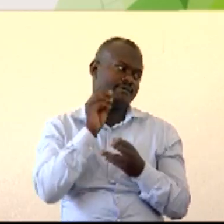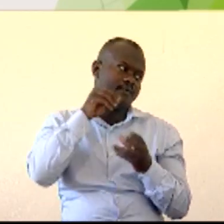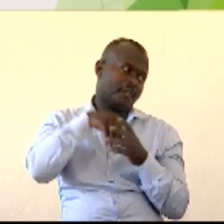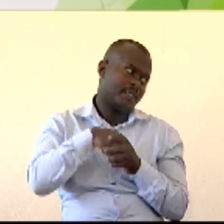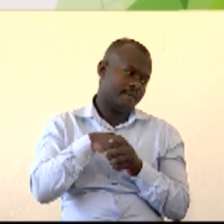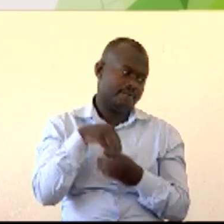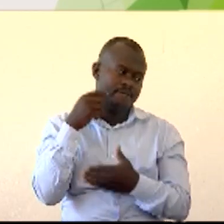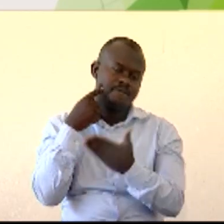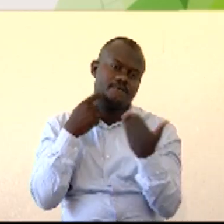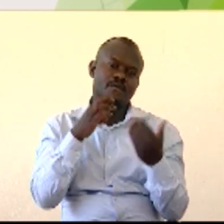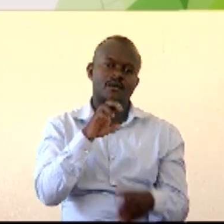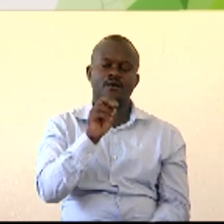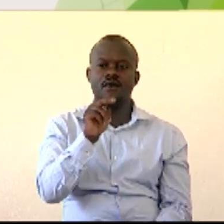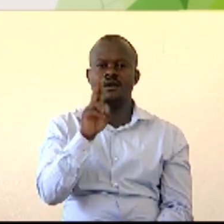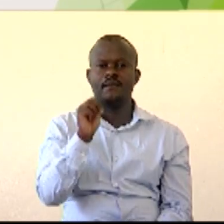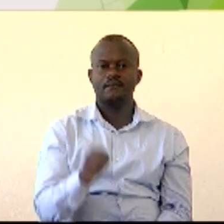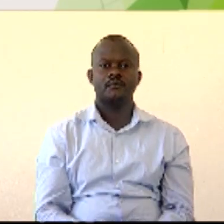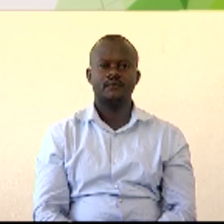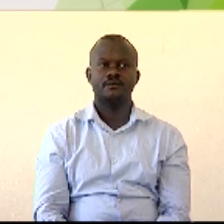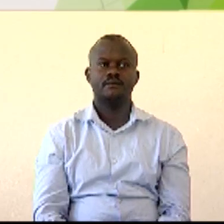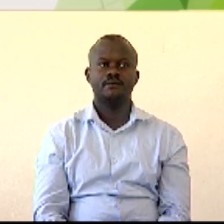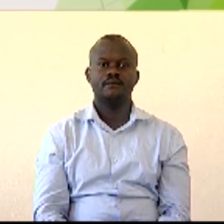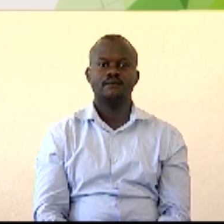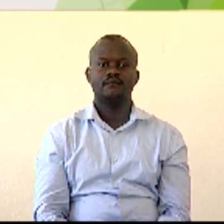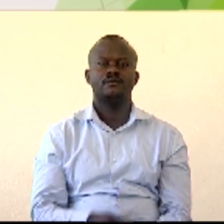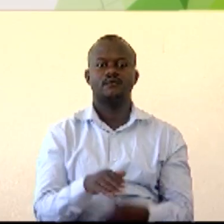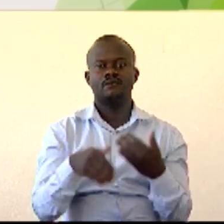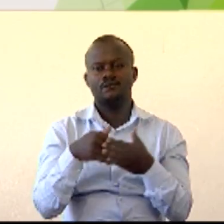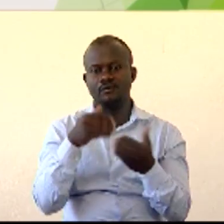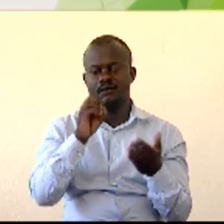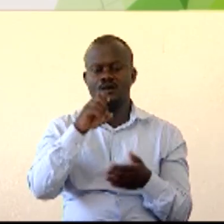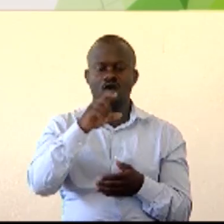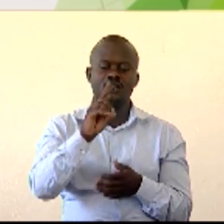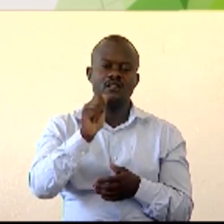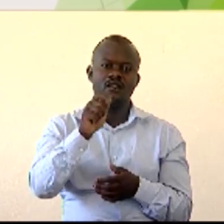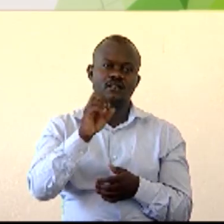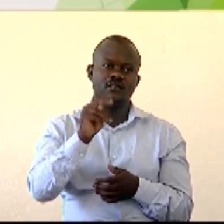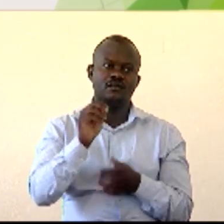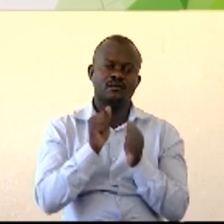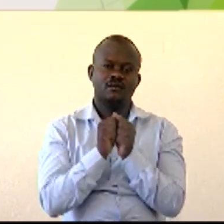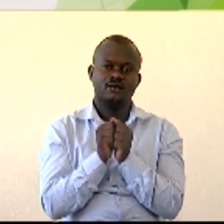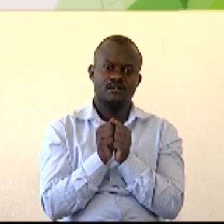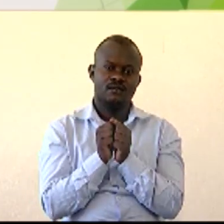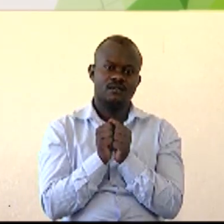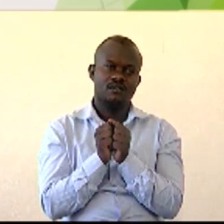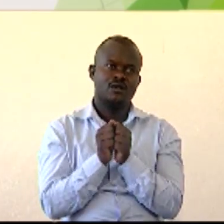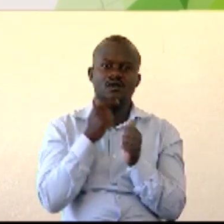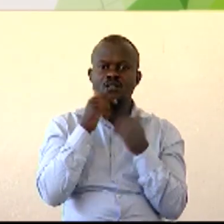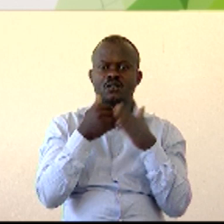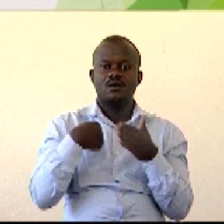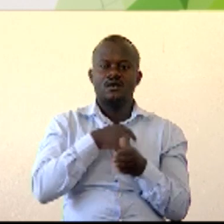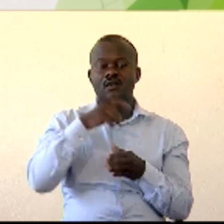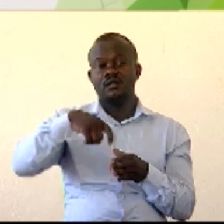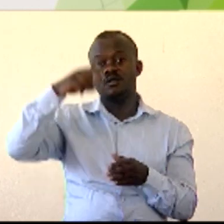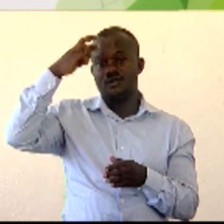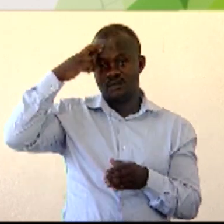the chromium. This is all about the oxidation states. So what do we need to